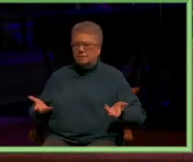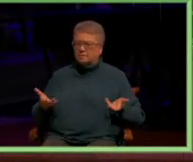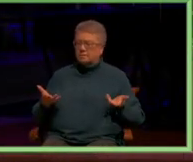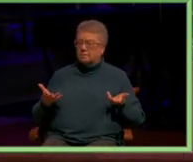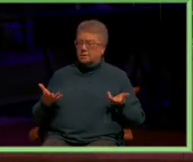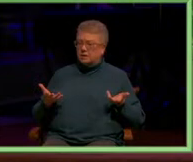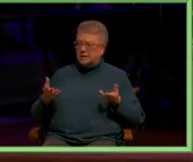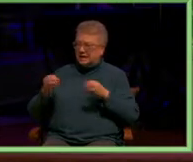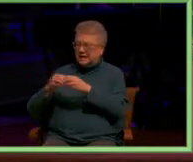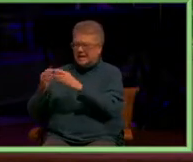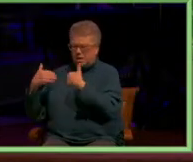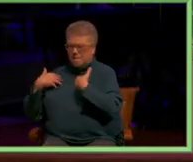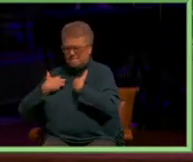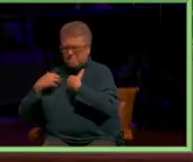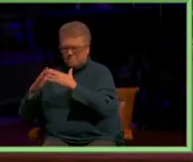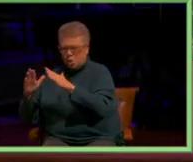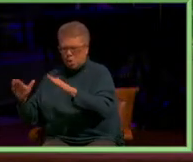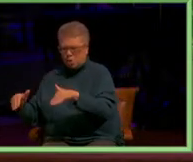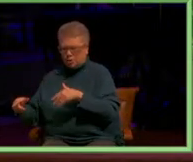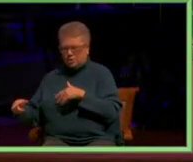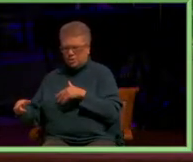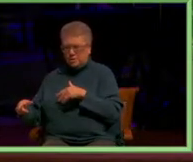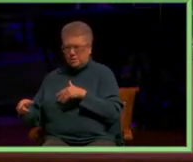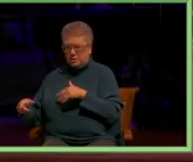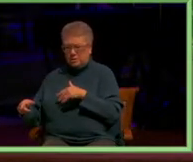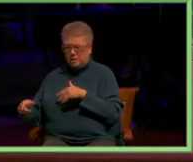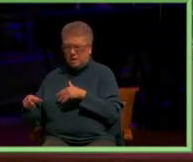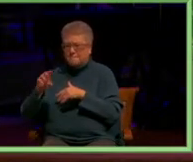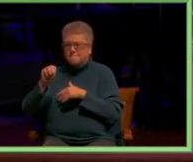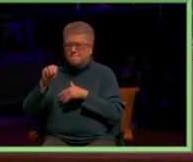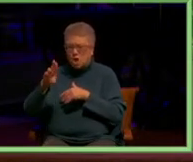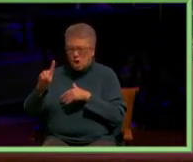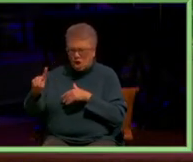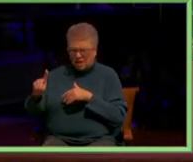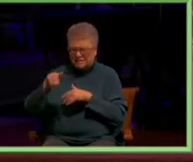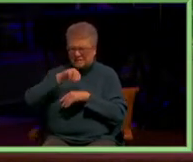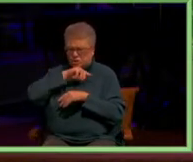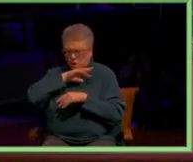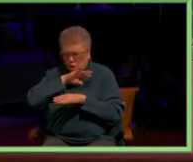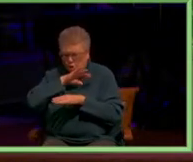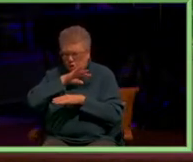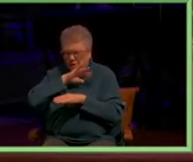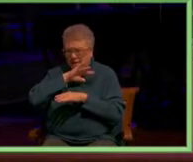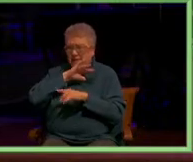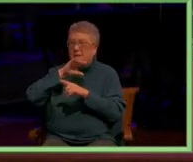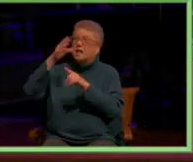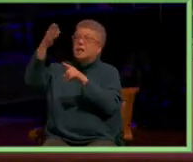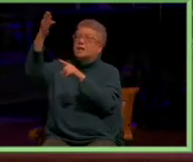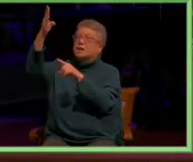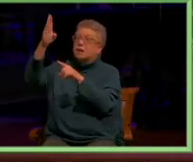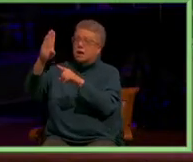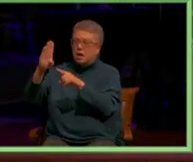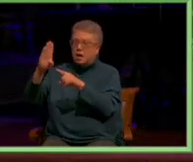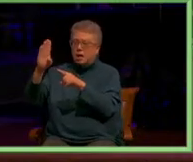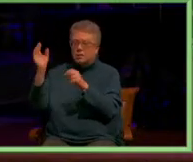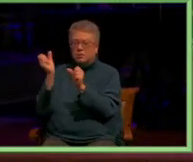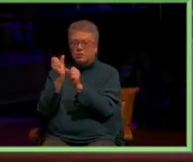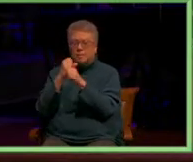In a barn. In the muck and the mud. The God of all